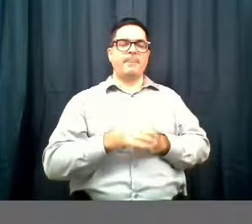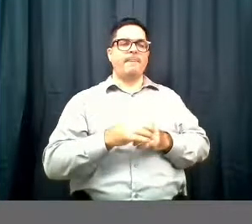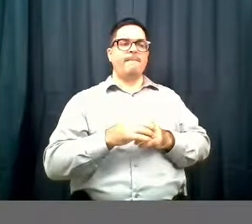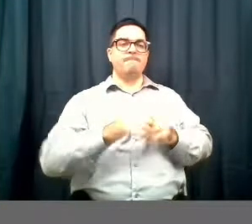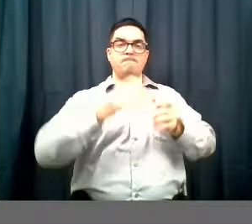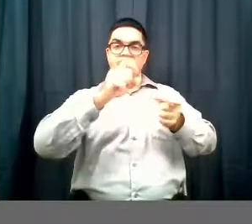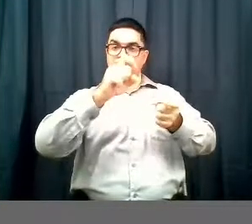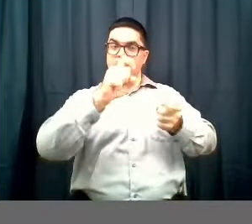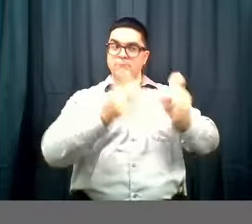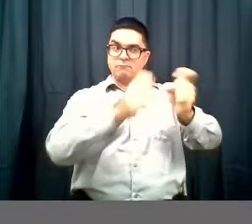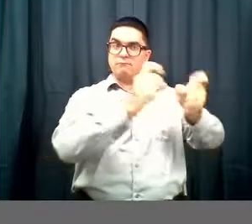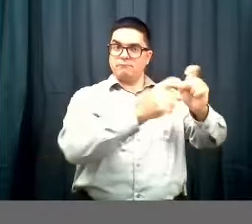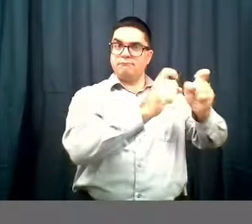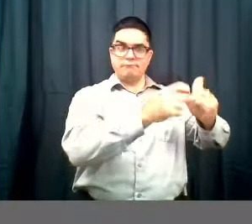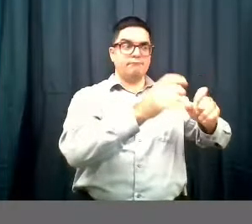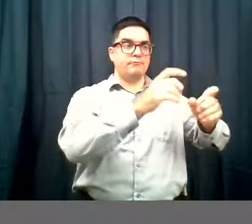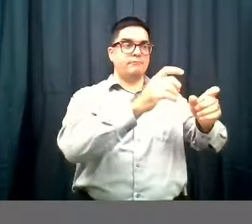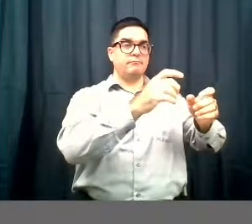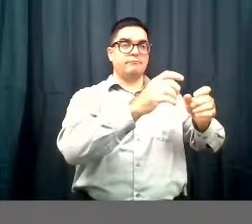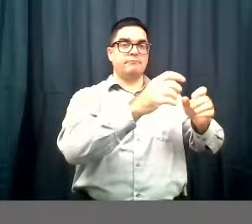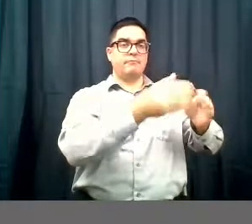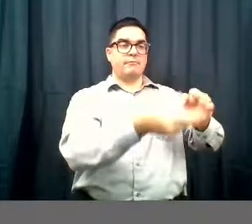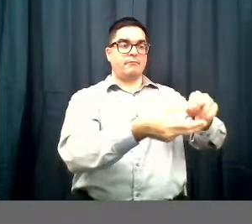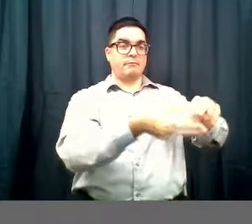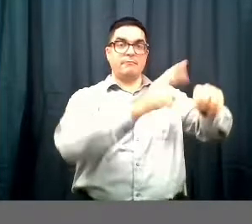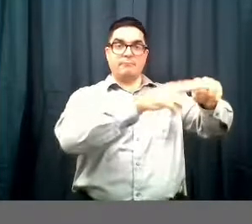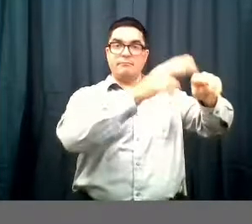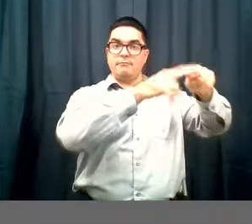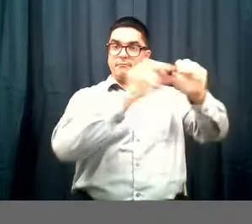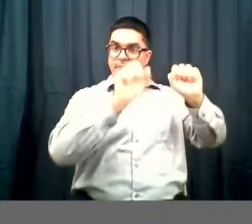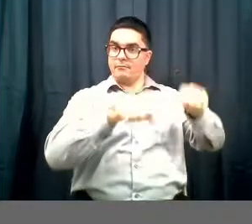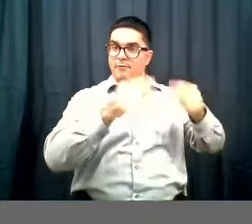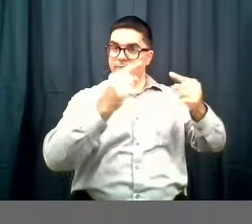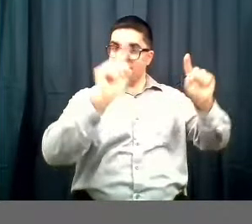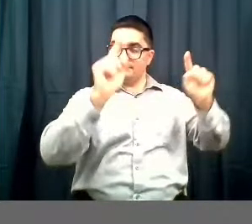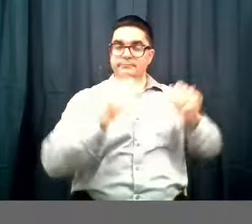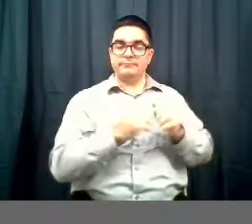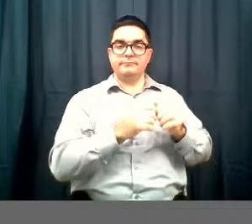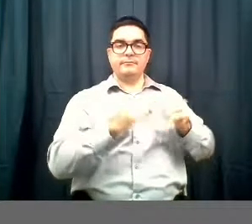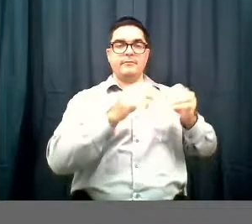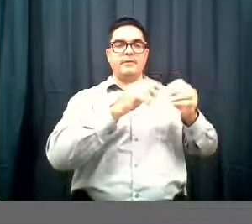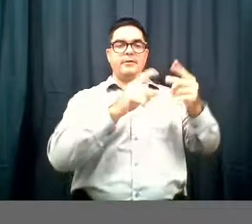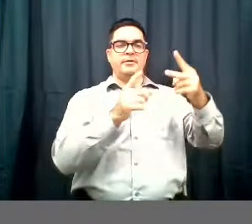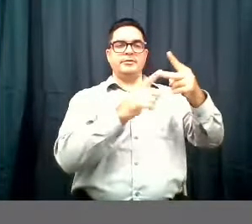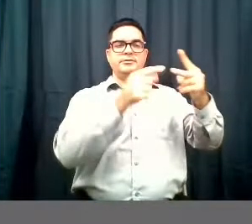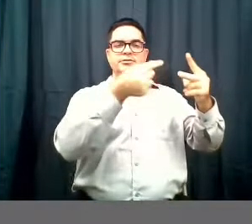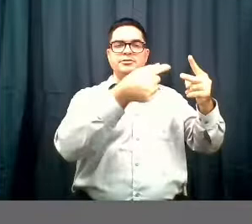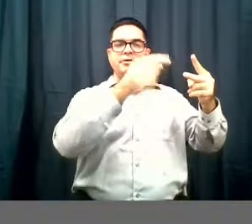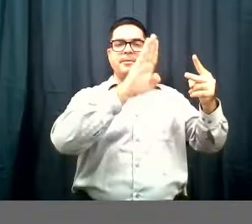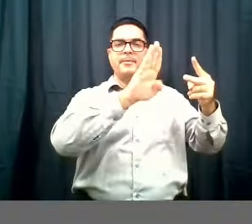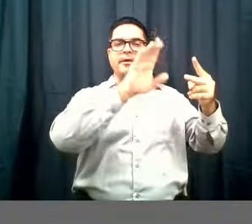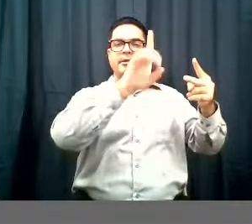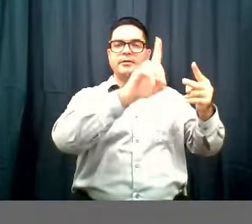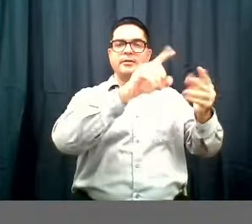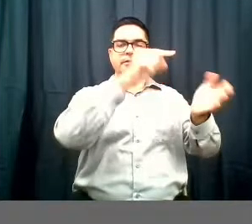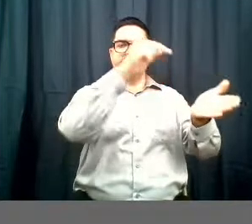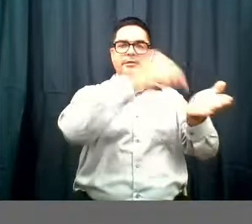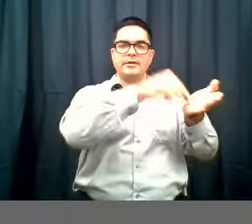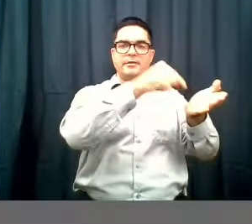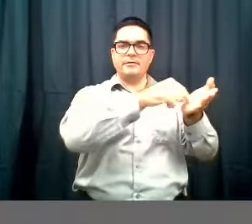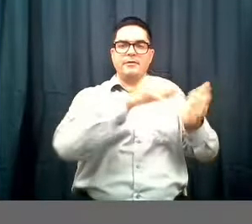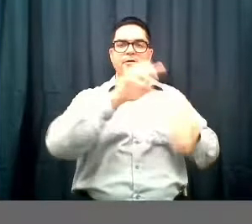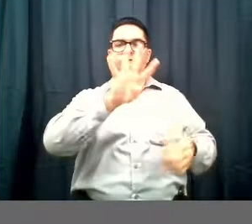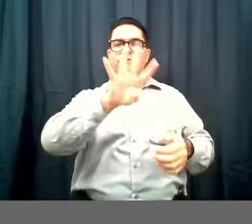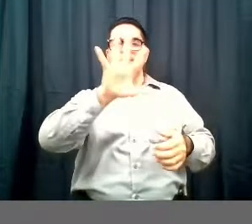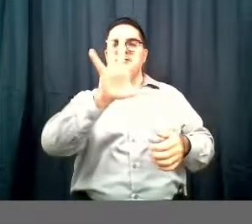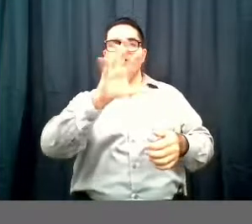occur. Second, we've restructured the GDB debts, reducing the principal outstanding by 45%. And just